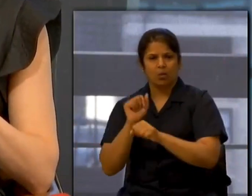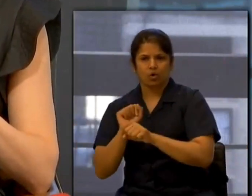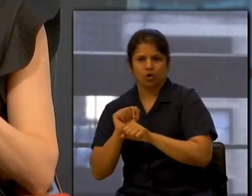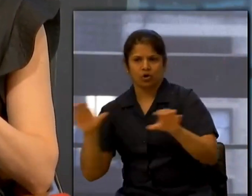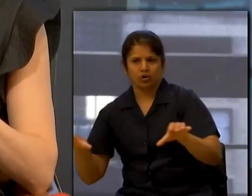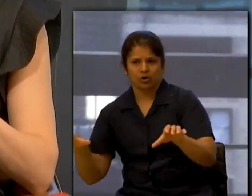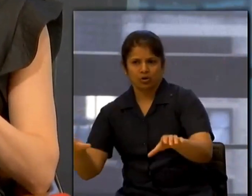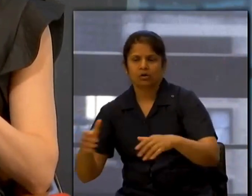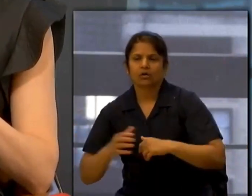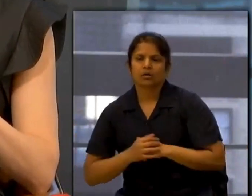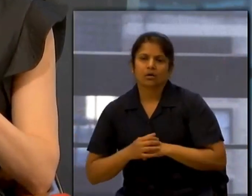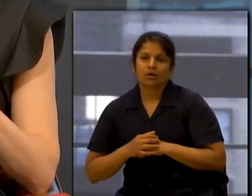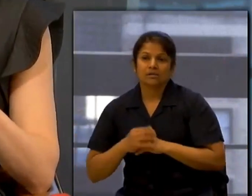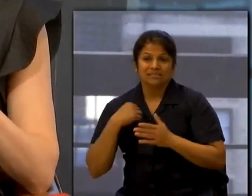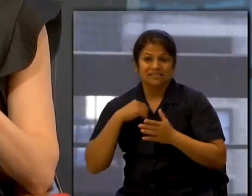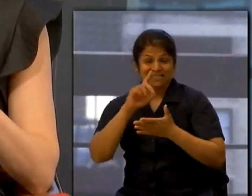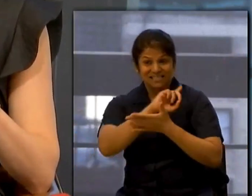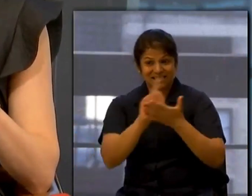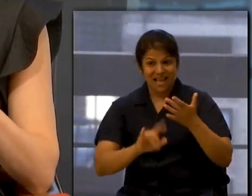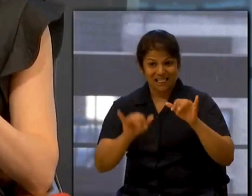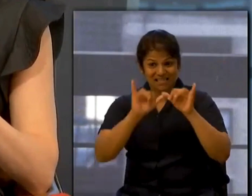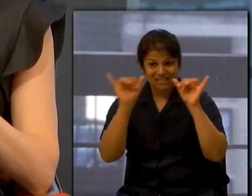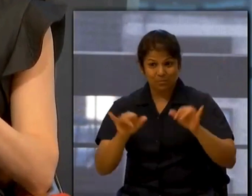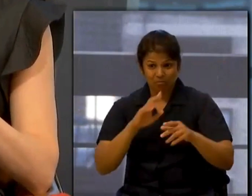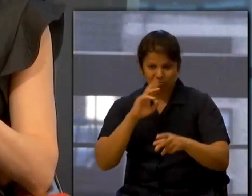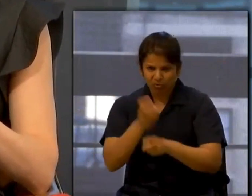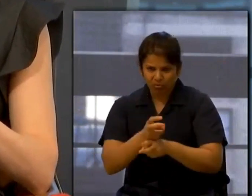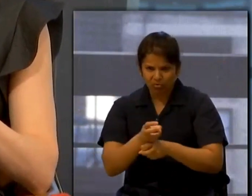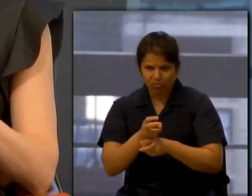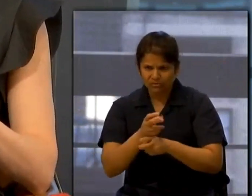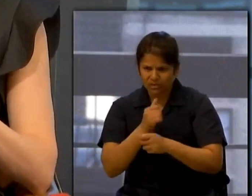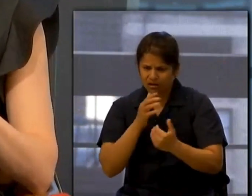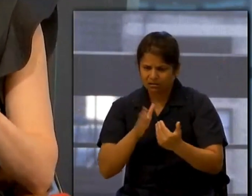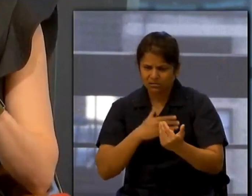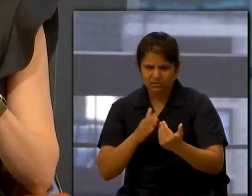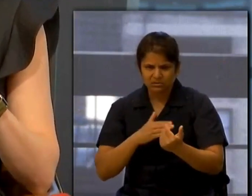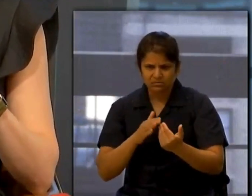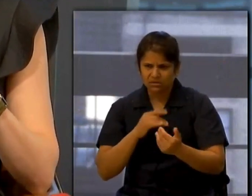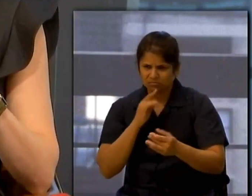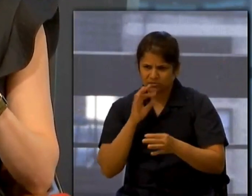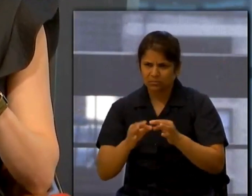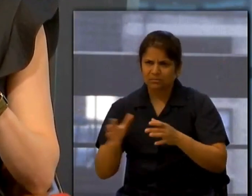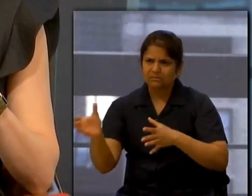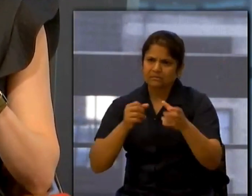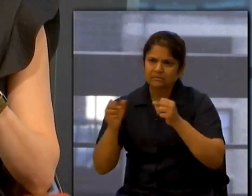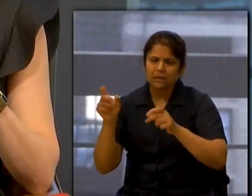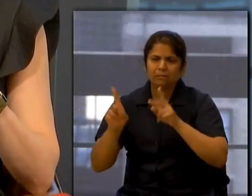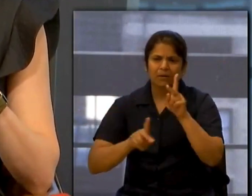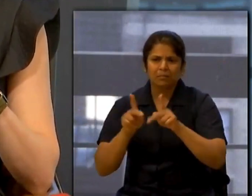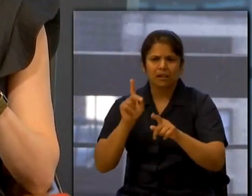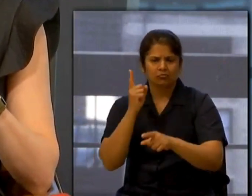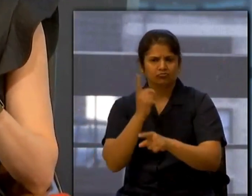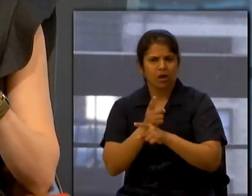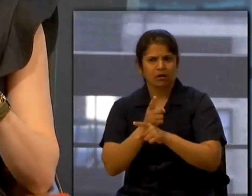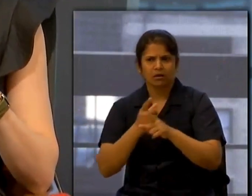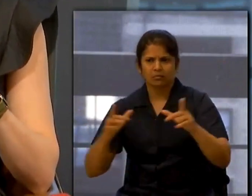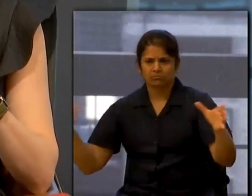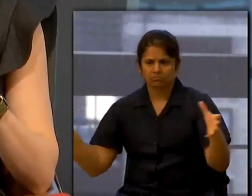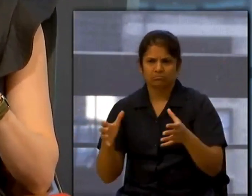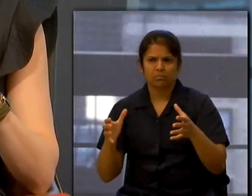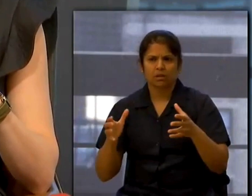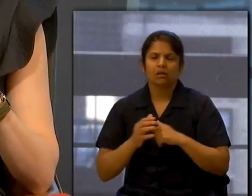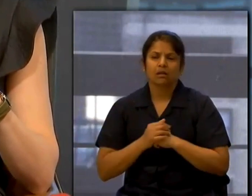is hard. You got to get the right people in the room, and you've got to make the invisible